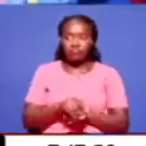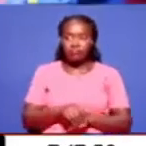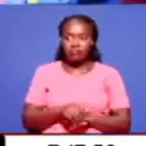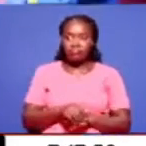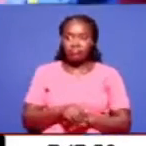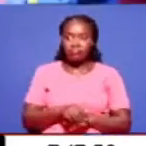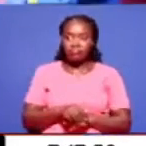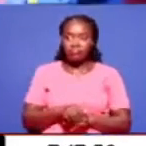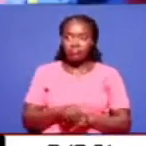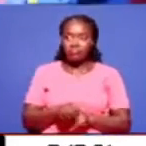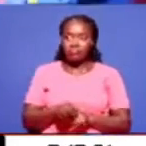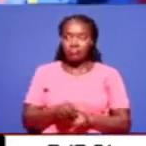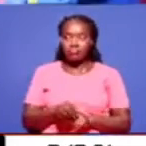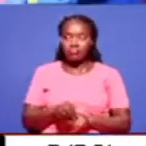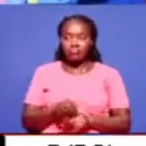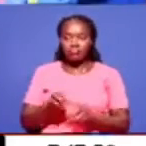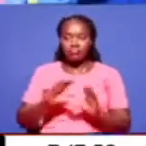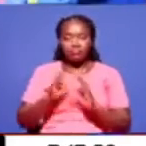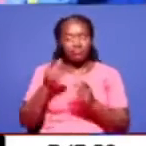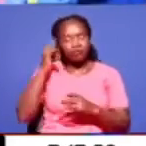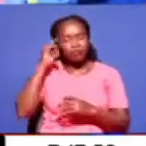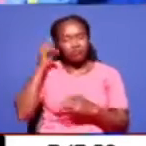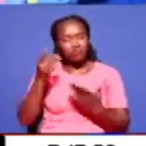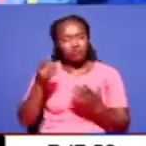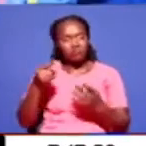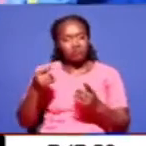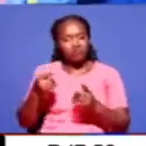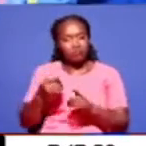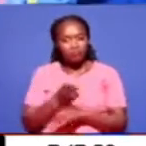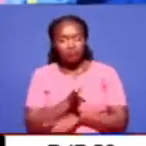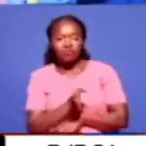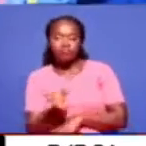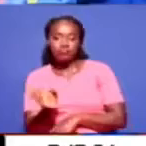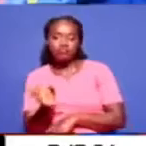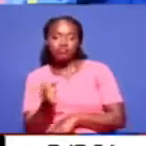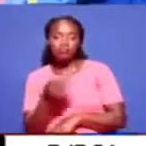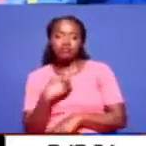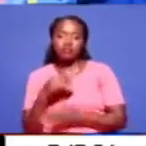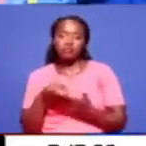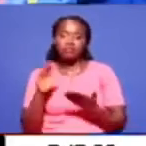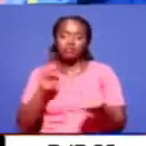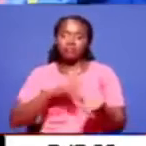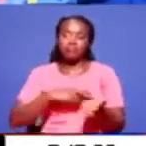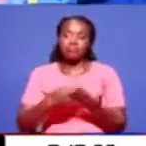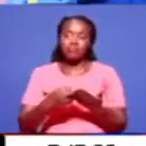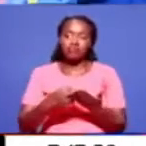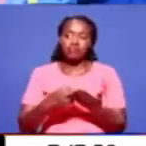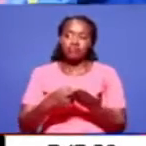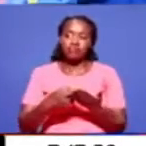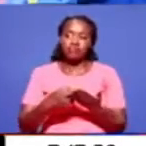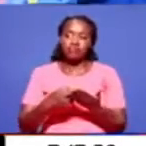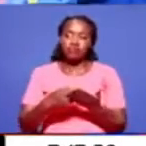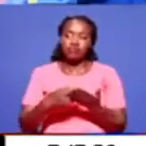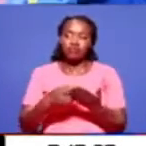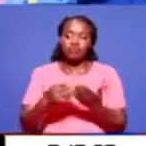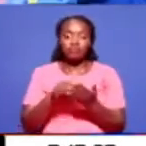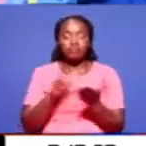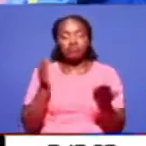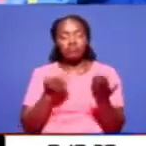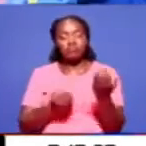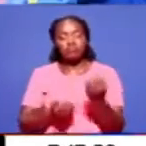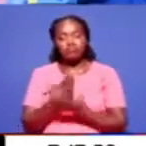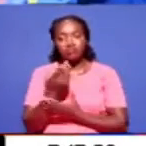So the world is starting to think, how can we diversify and have more resources, have more sources, have more businesses